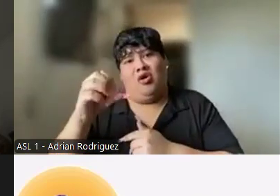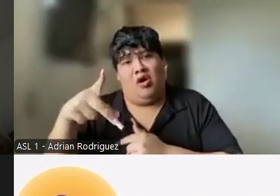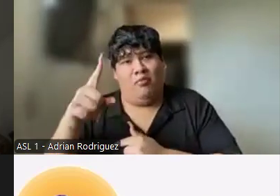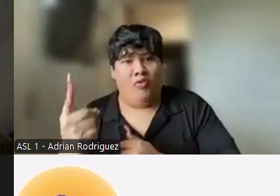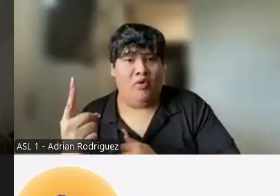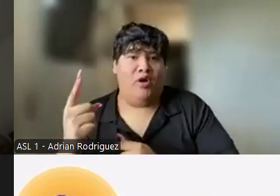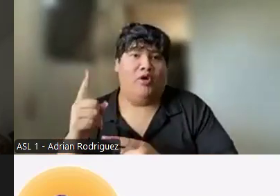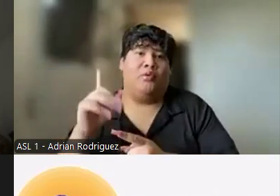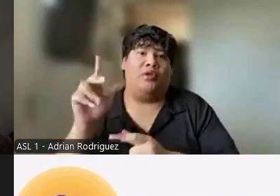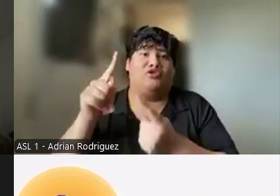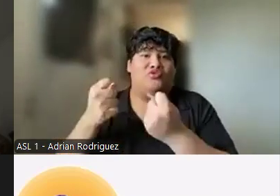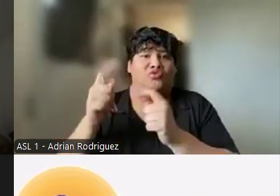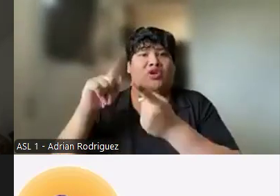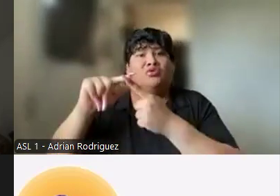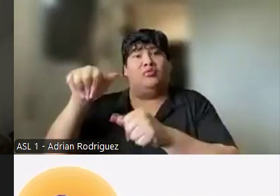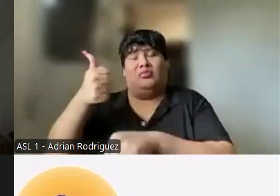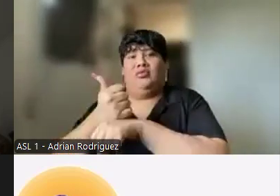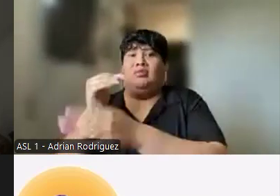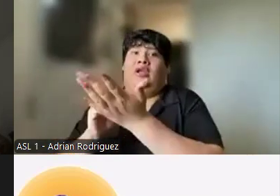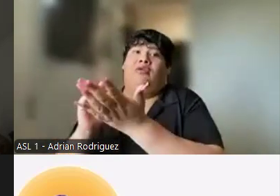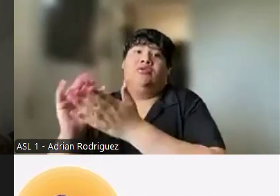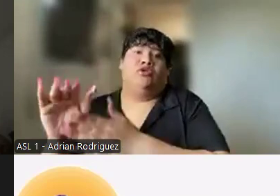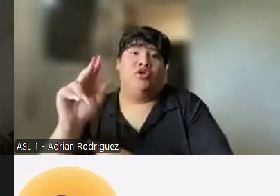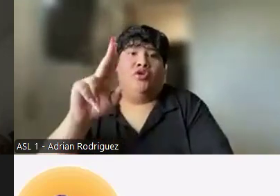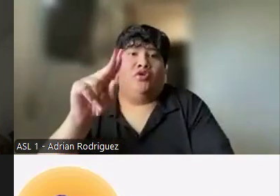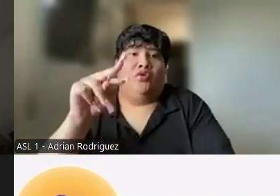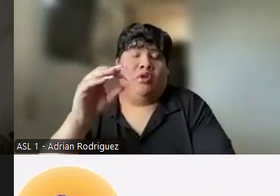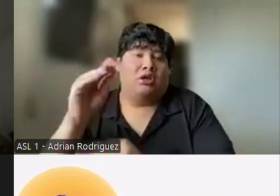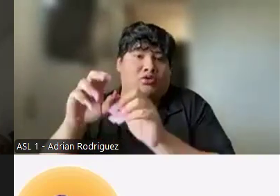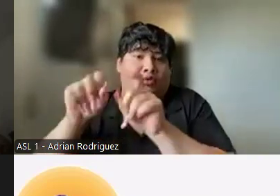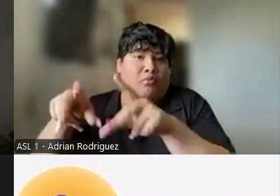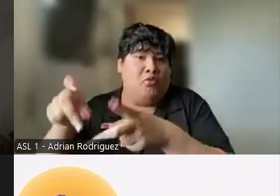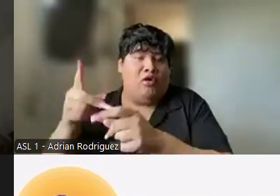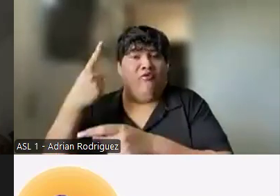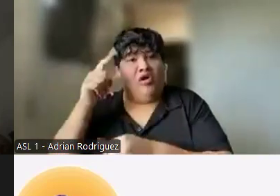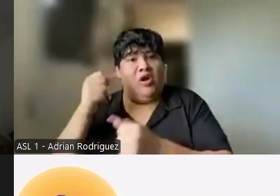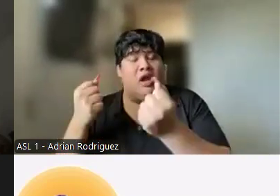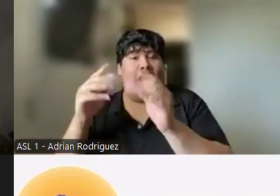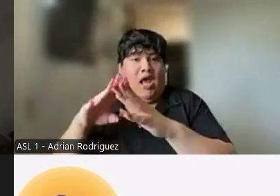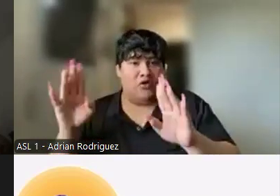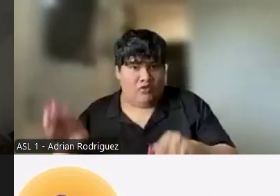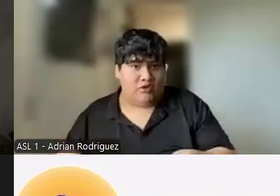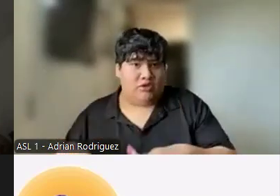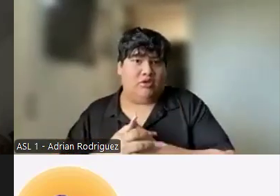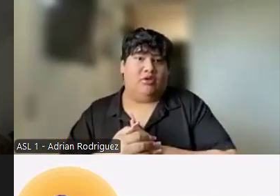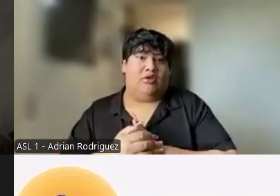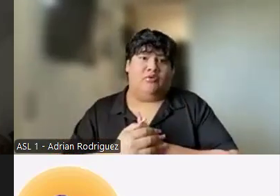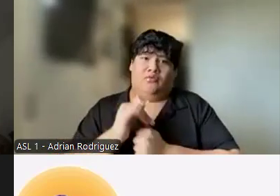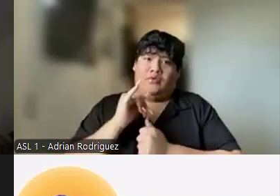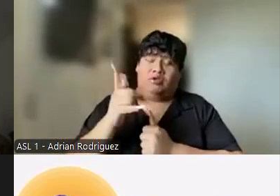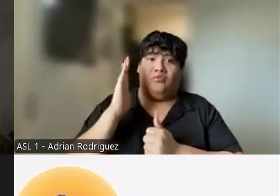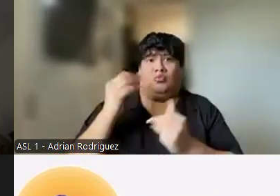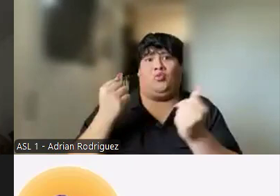is trying to build, thousands of units in terms of permanent supportive housing, which of course will also